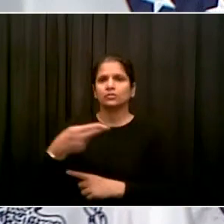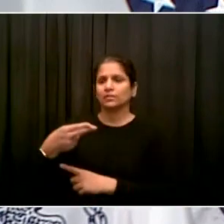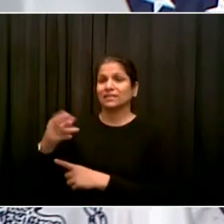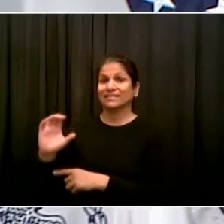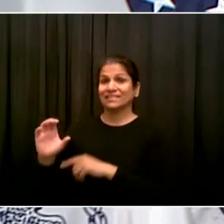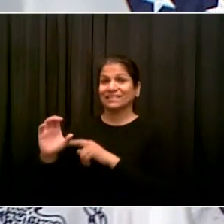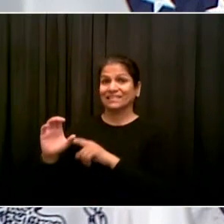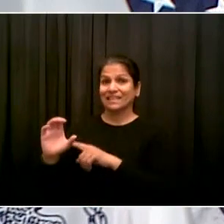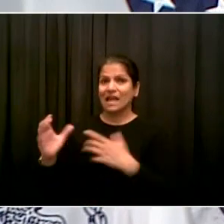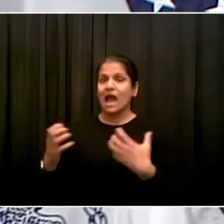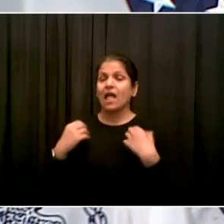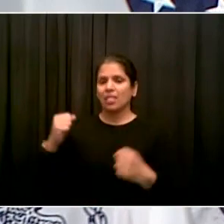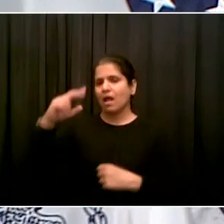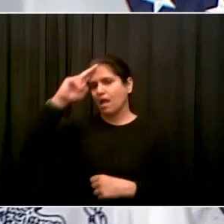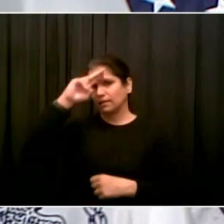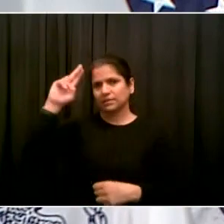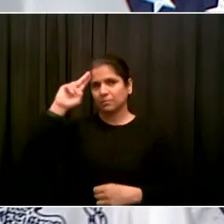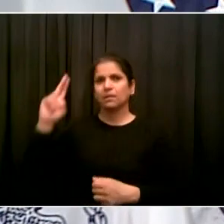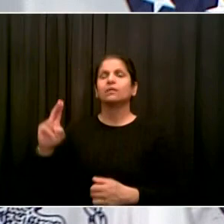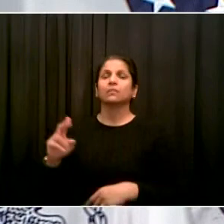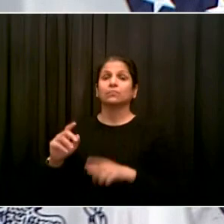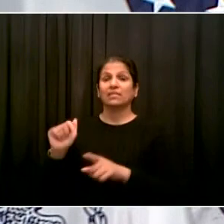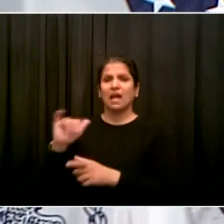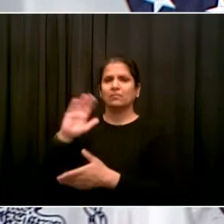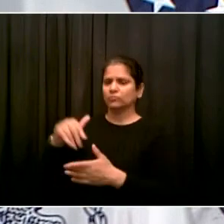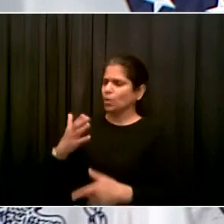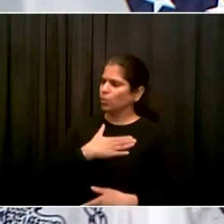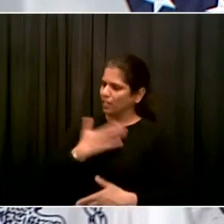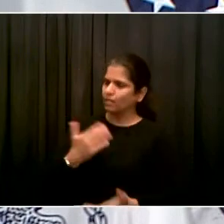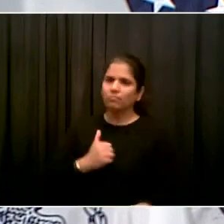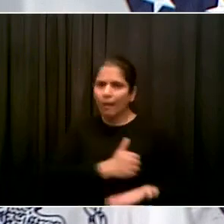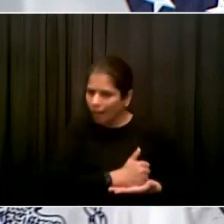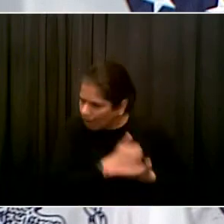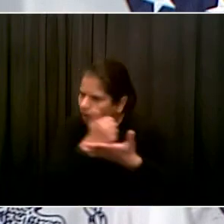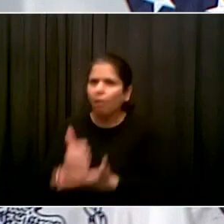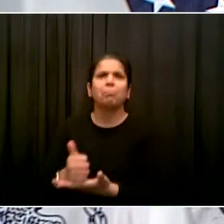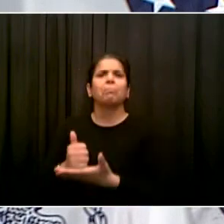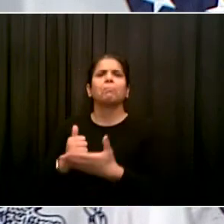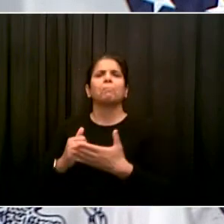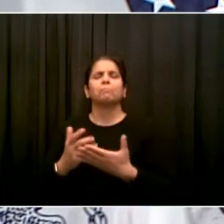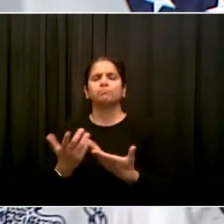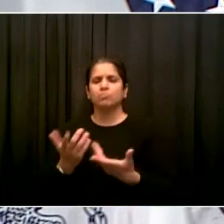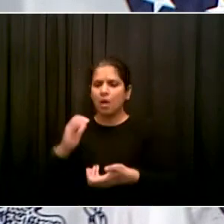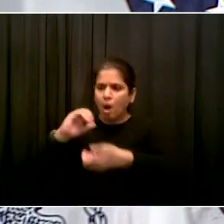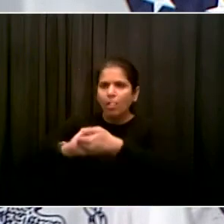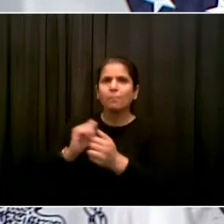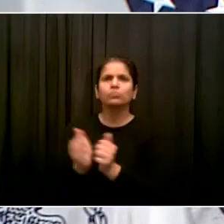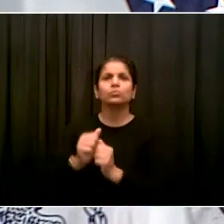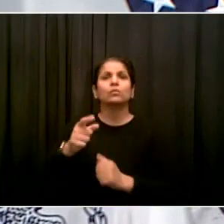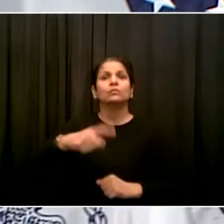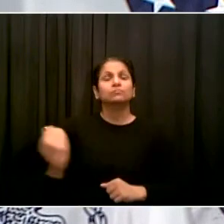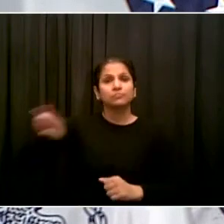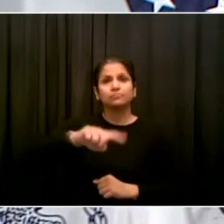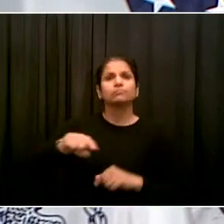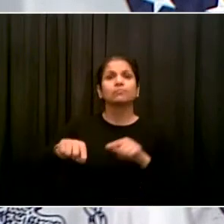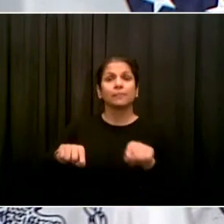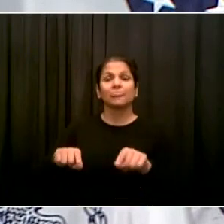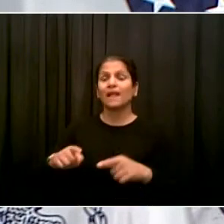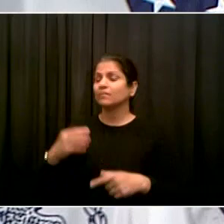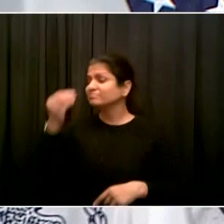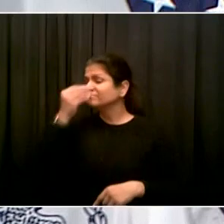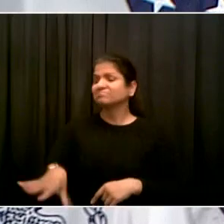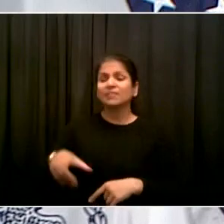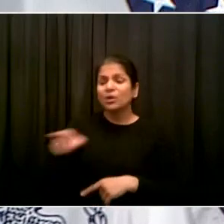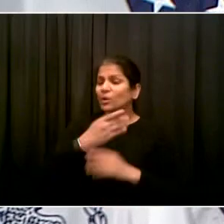there for folks as we move forward. And look, the good news, of course, is we continue to